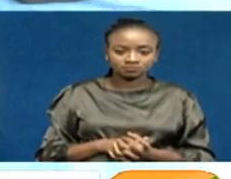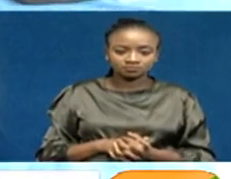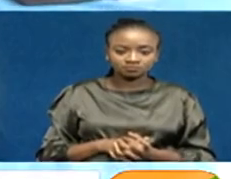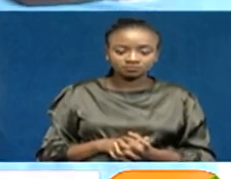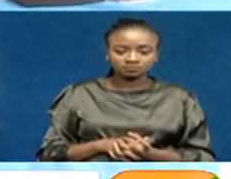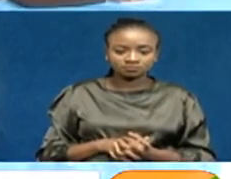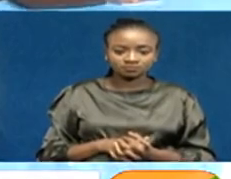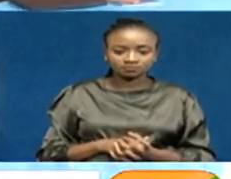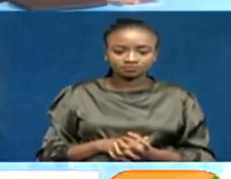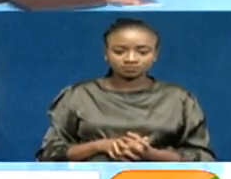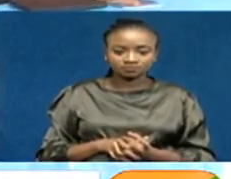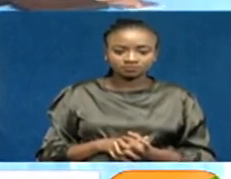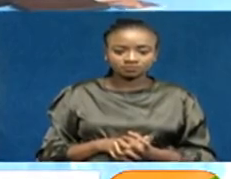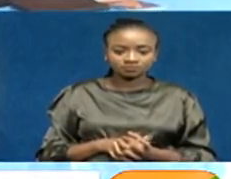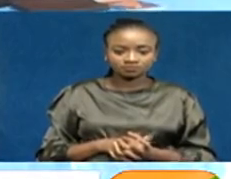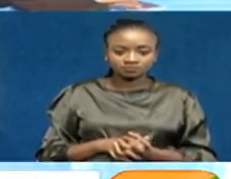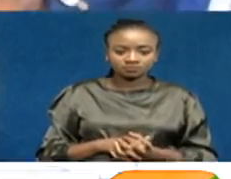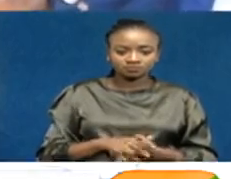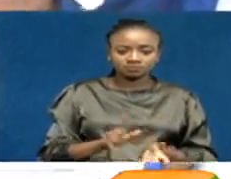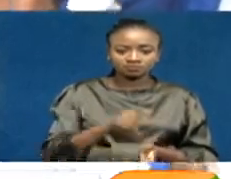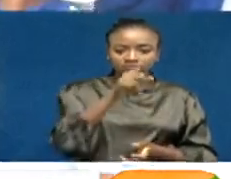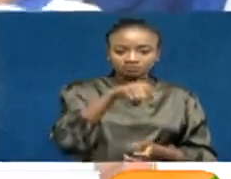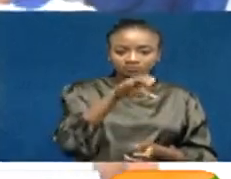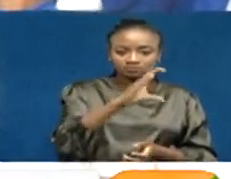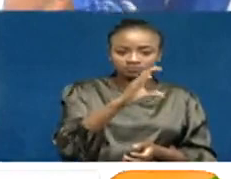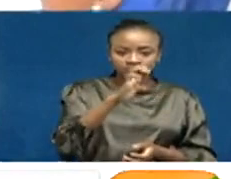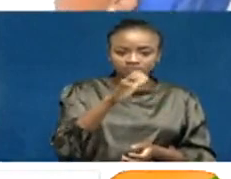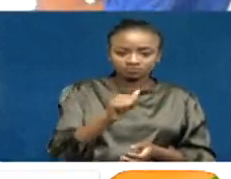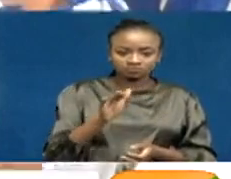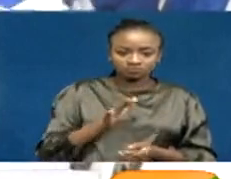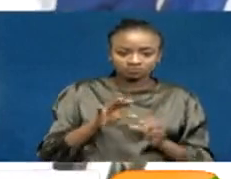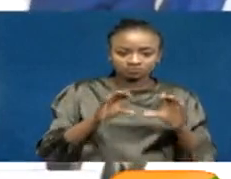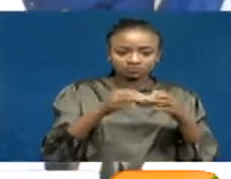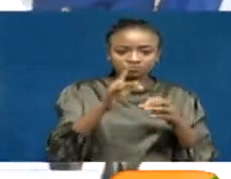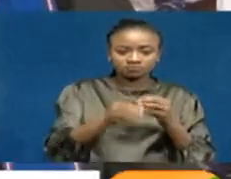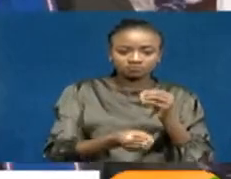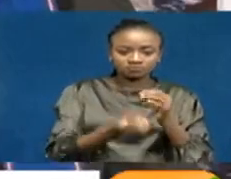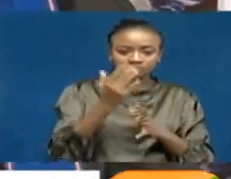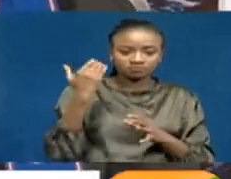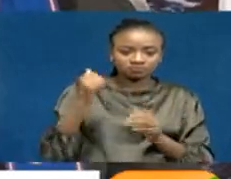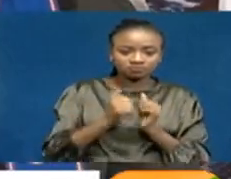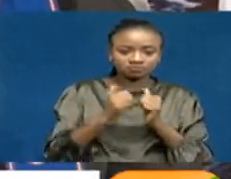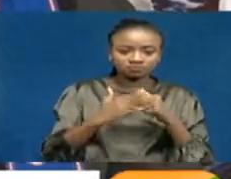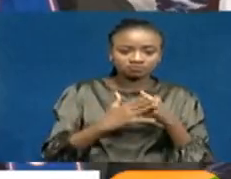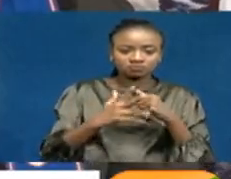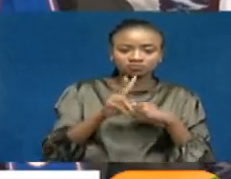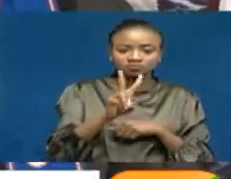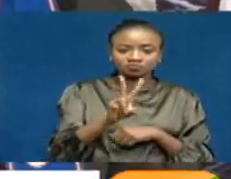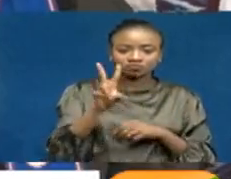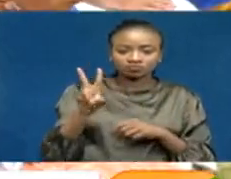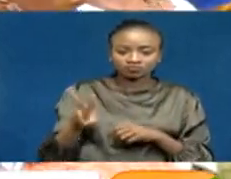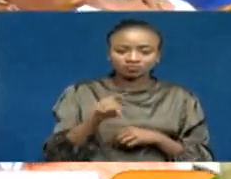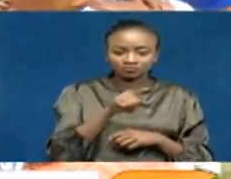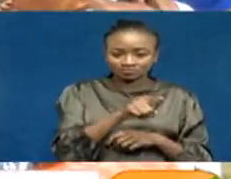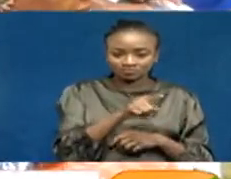the Presbyterian Church of East Africa Women's Guild, that was founded in 1922, has more than 100,000